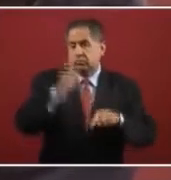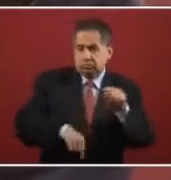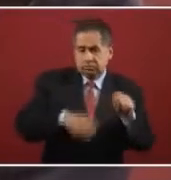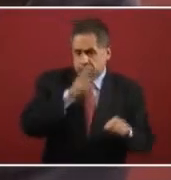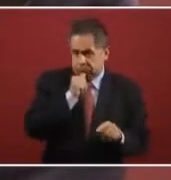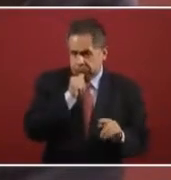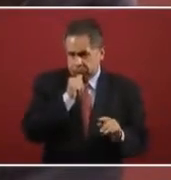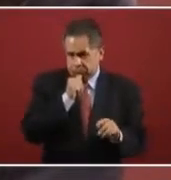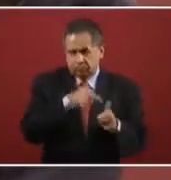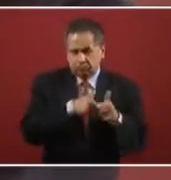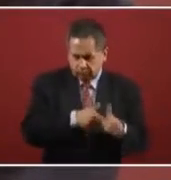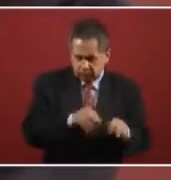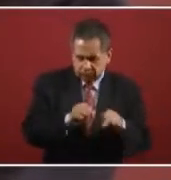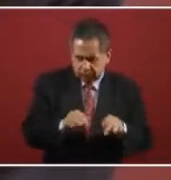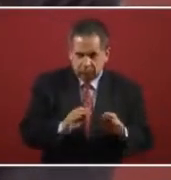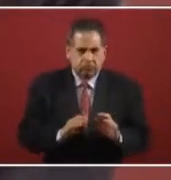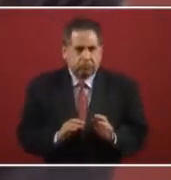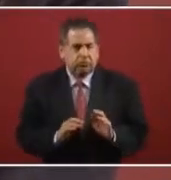their jobs. No,